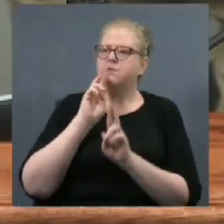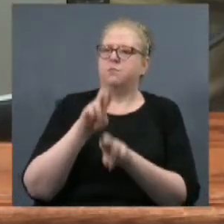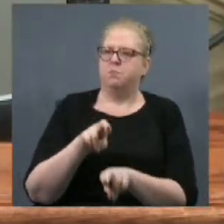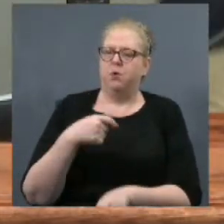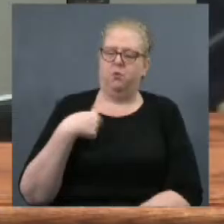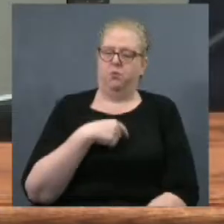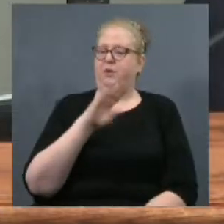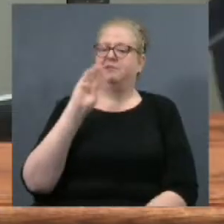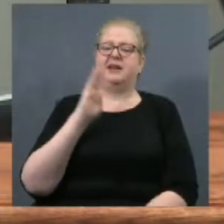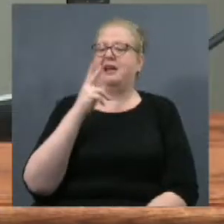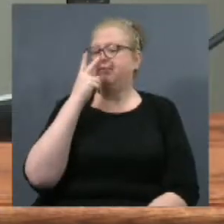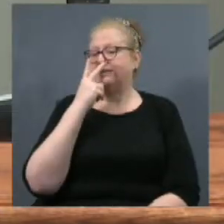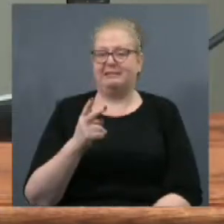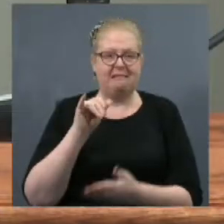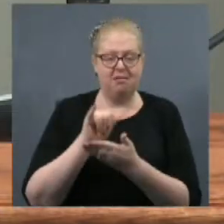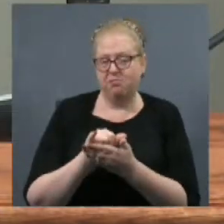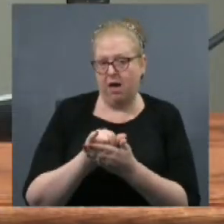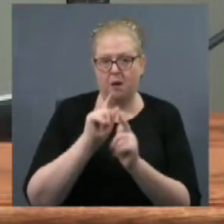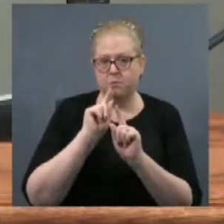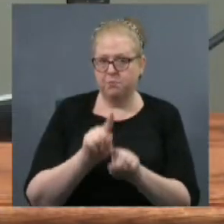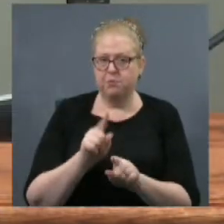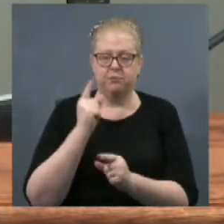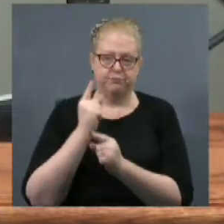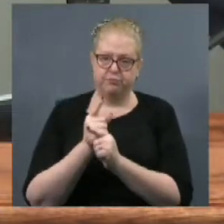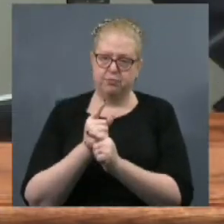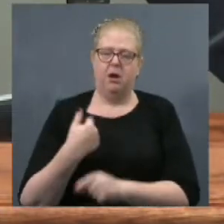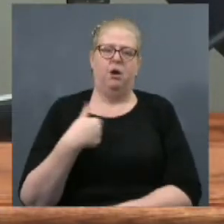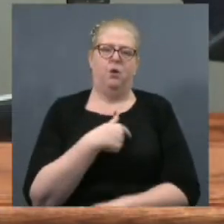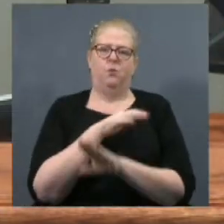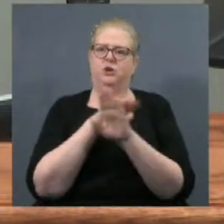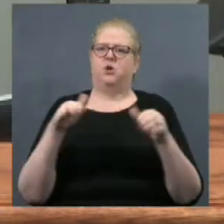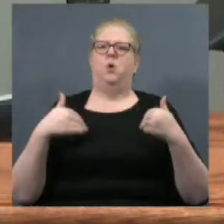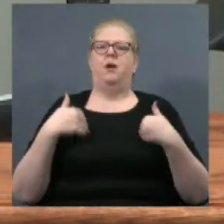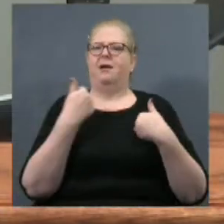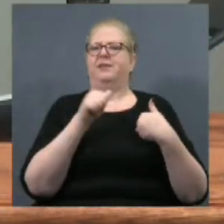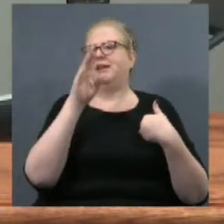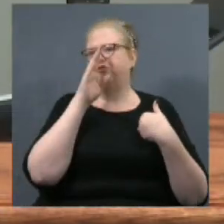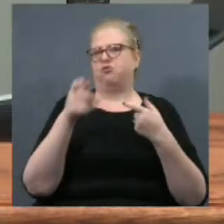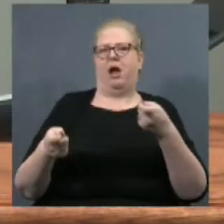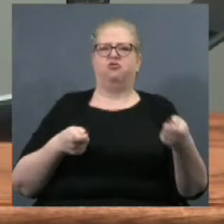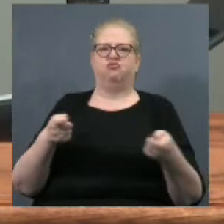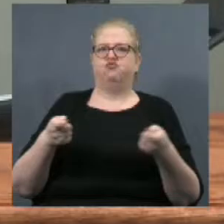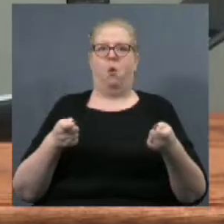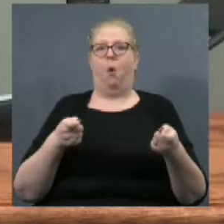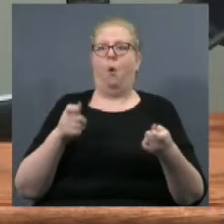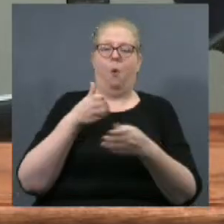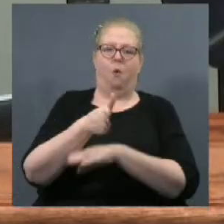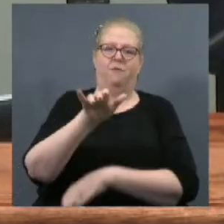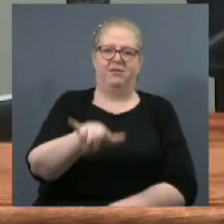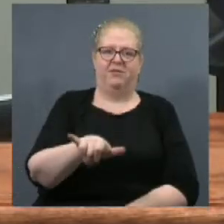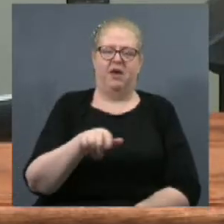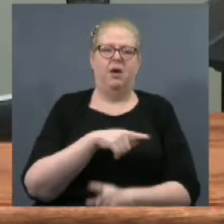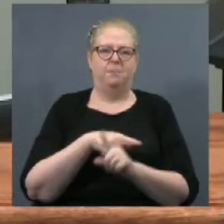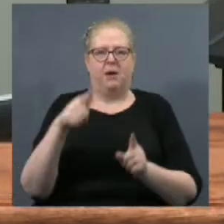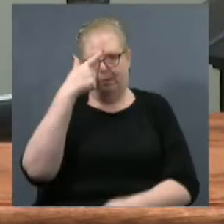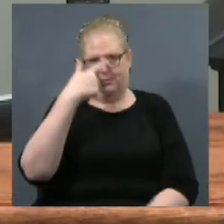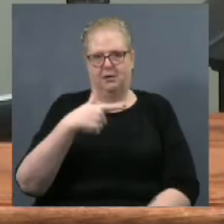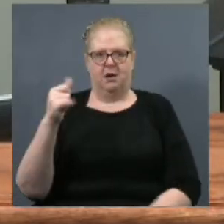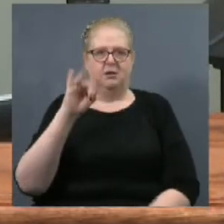We don't have any direct control over what's done there. But I do think because of this process, Director